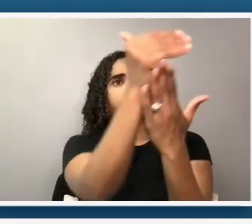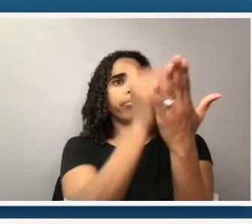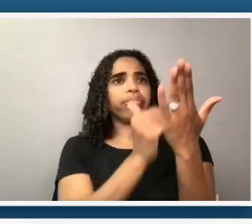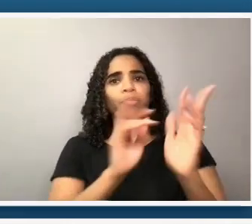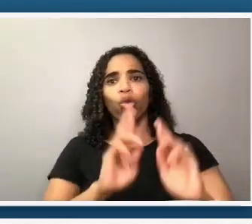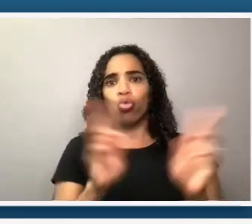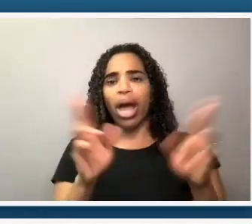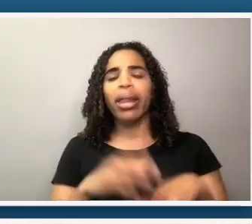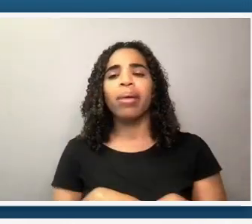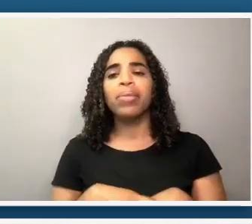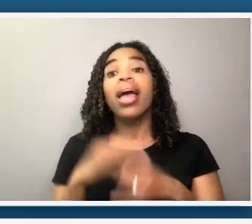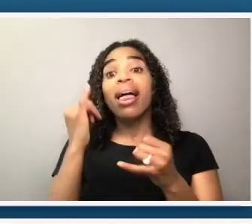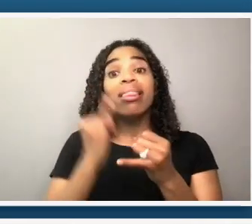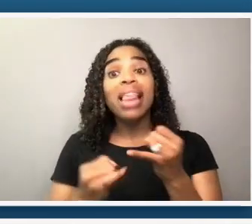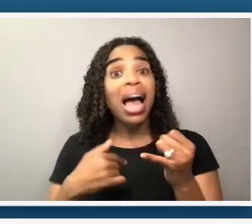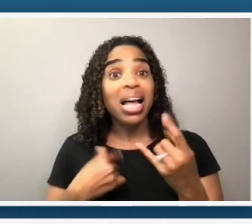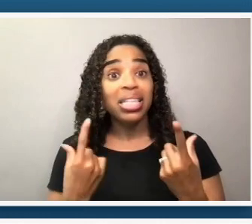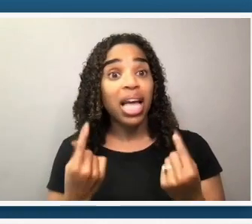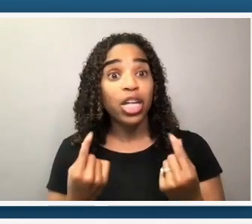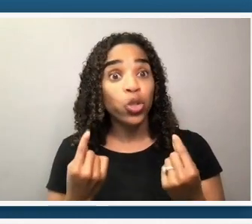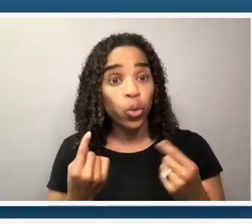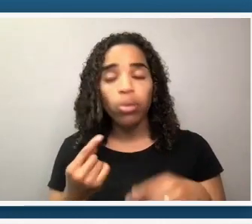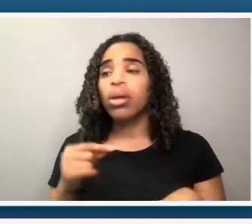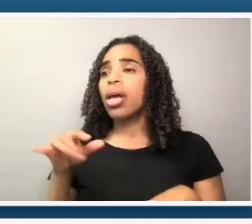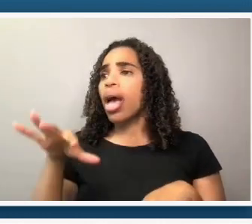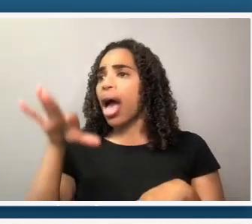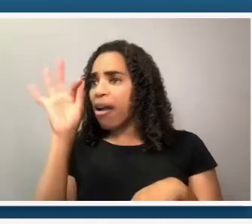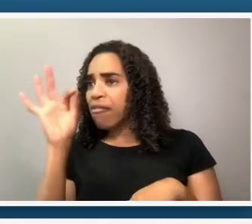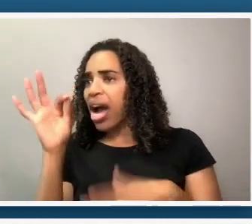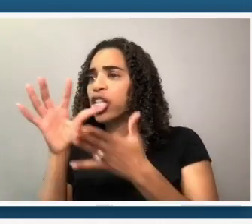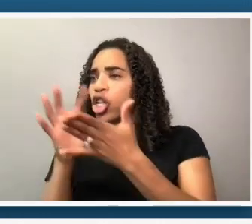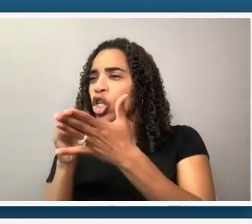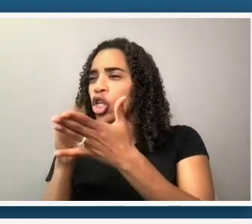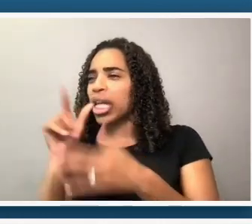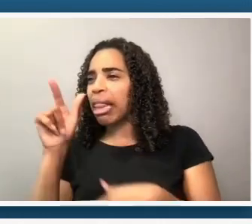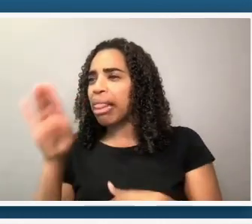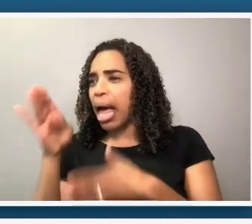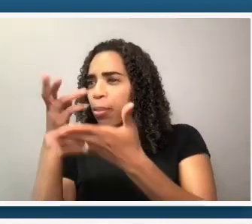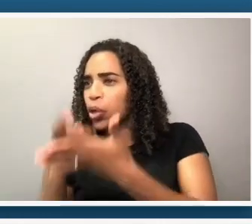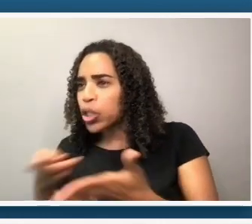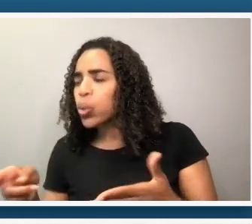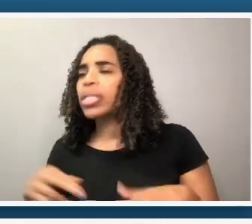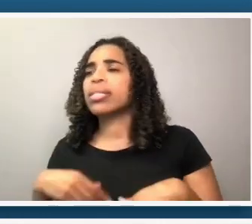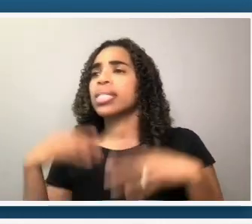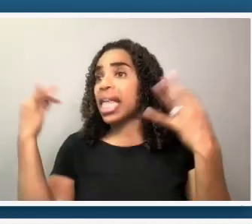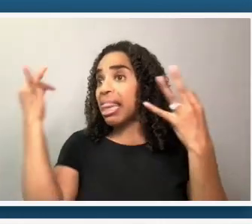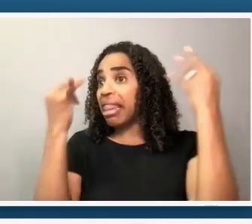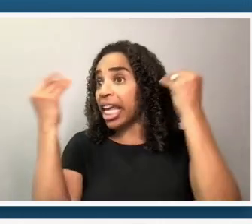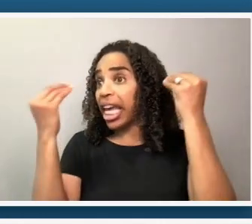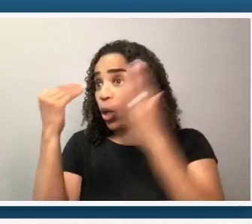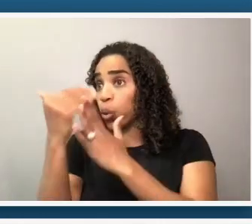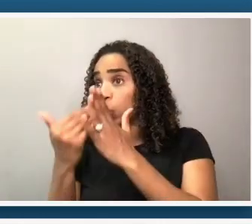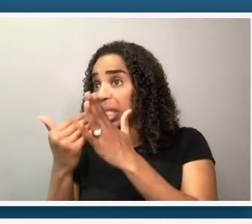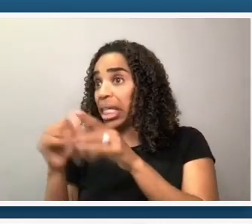I'm starting to build my collection is I find the Learning Lab resources, I find those thinking routines that I want to use, and then I might